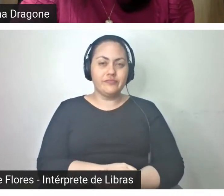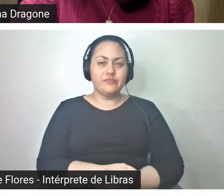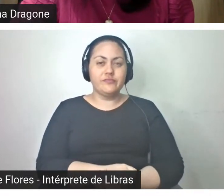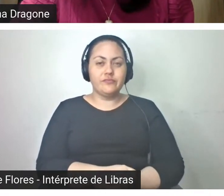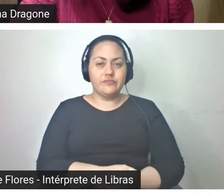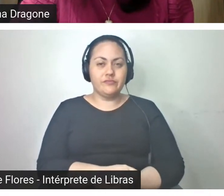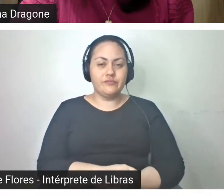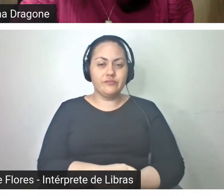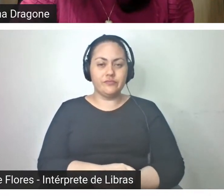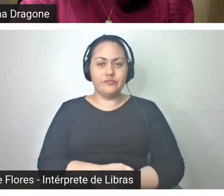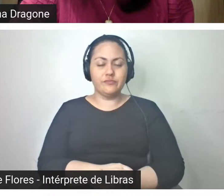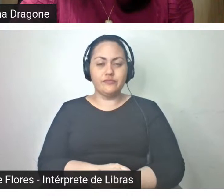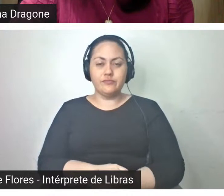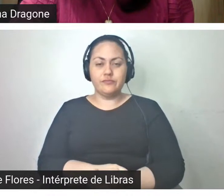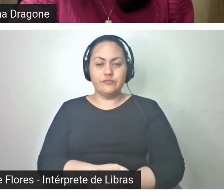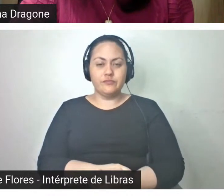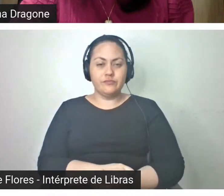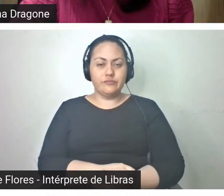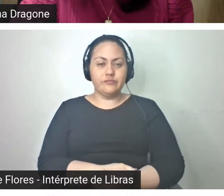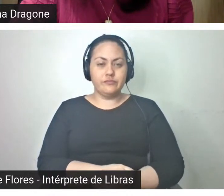with kids,